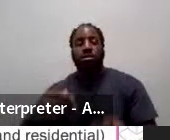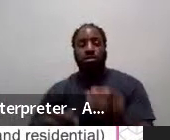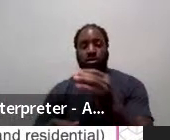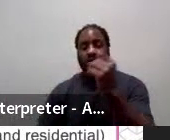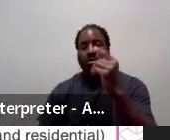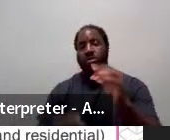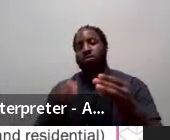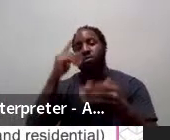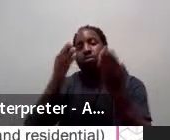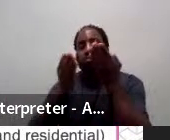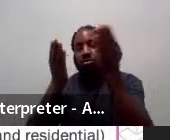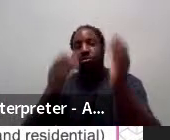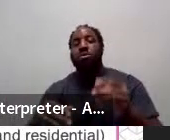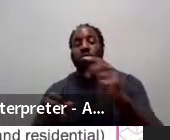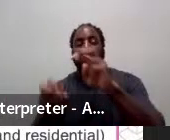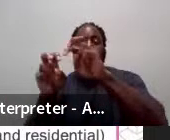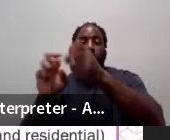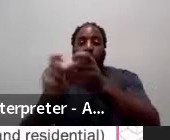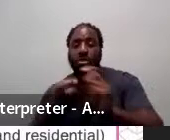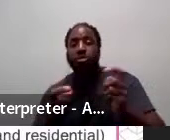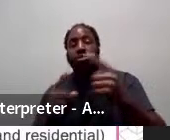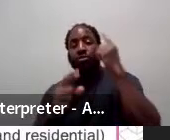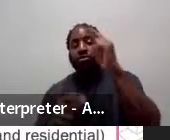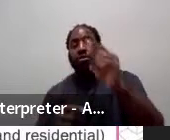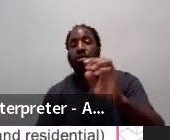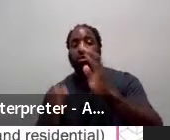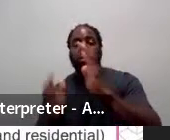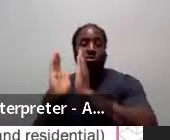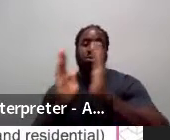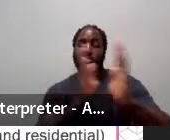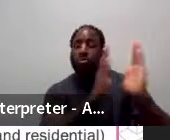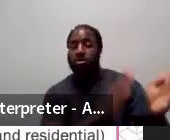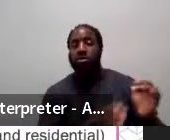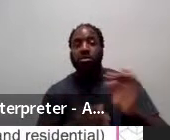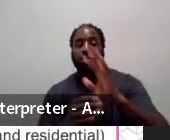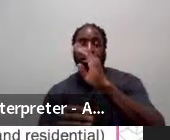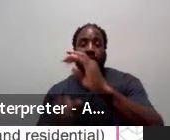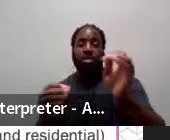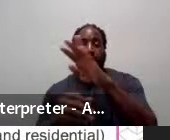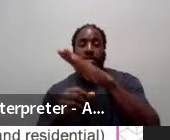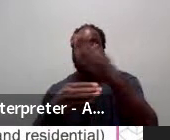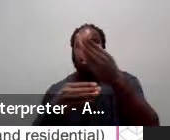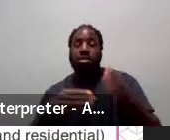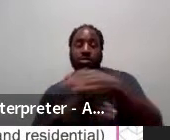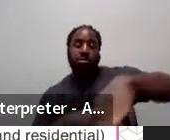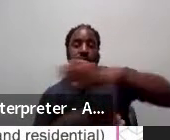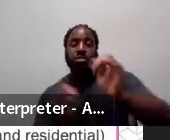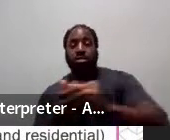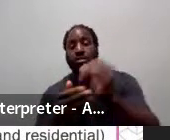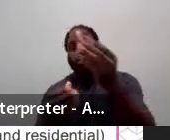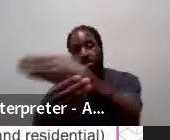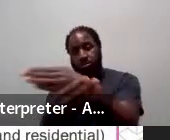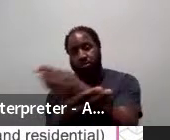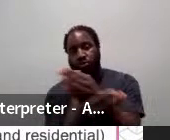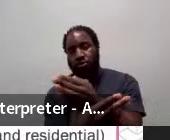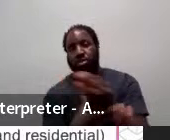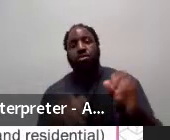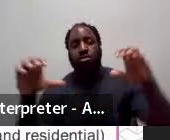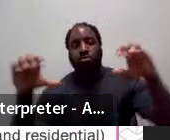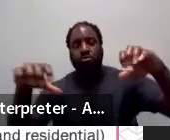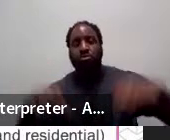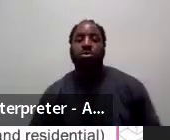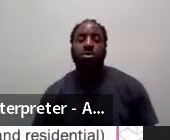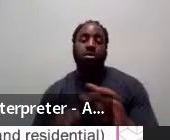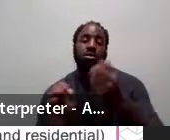between these corridors and the residential neighborhood that sits in between. C24 overlays again